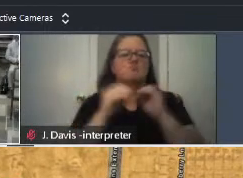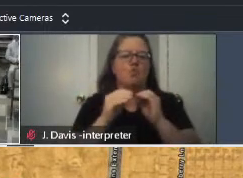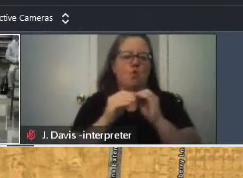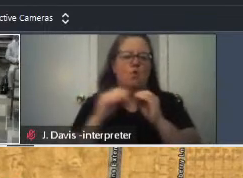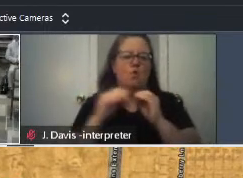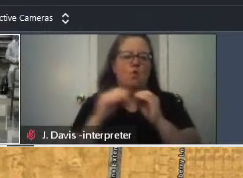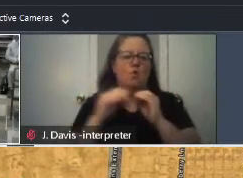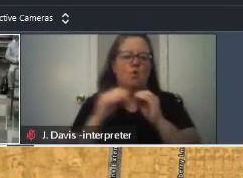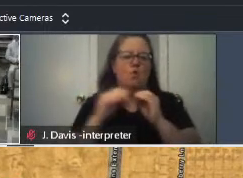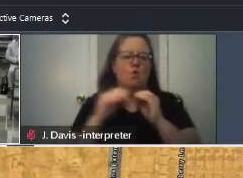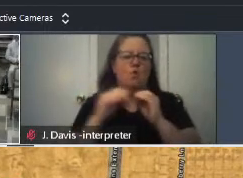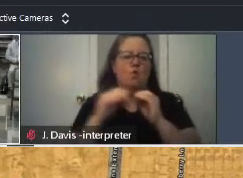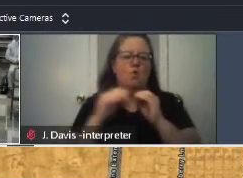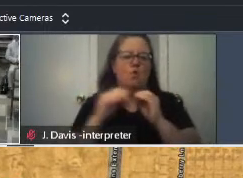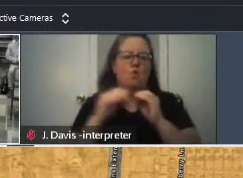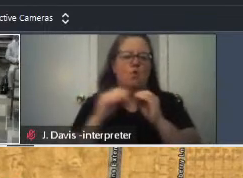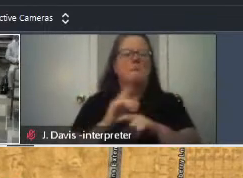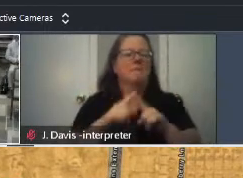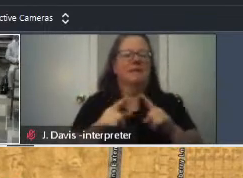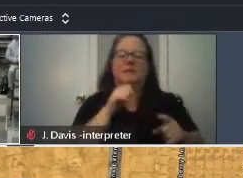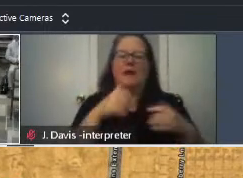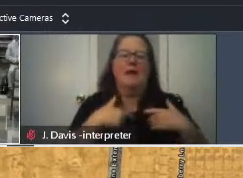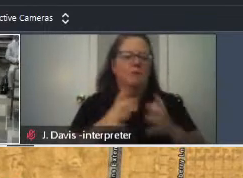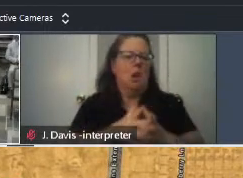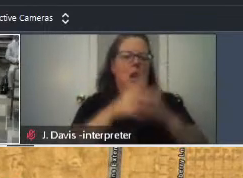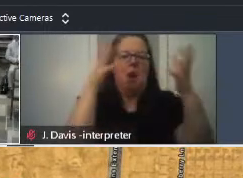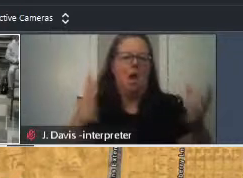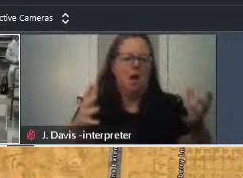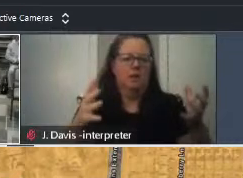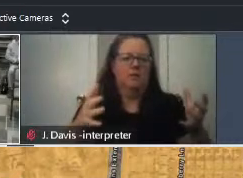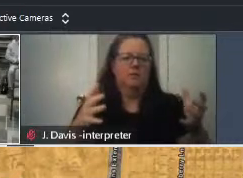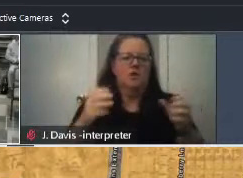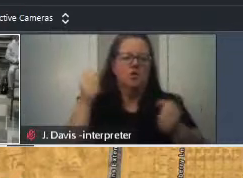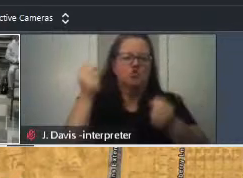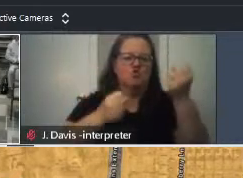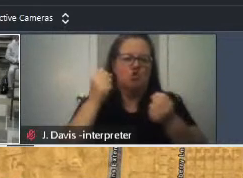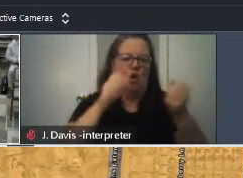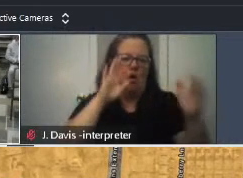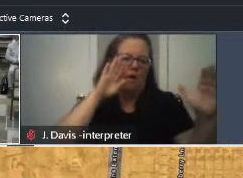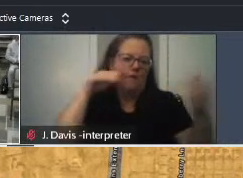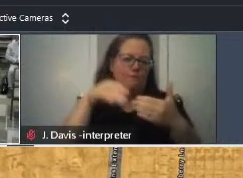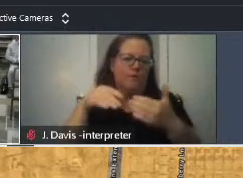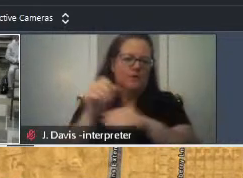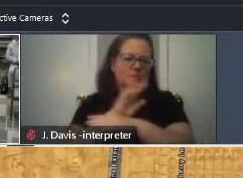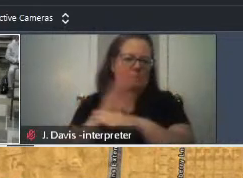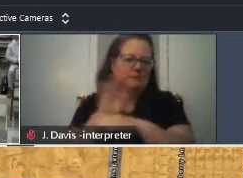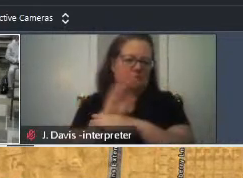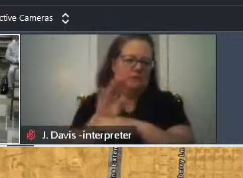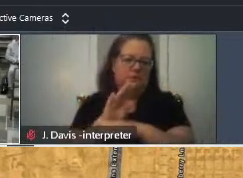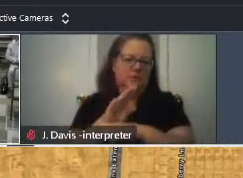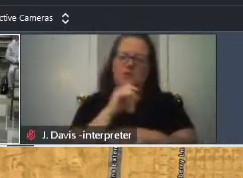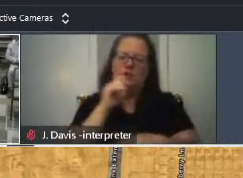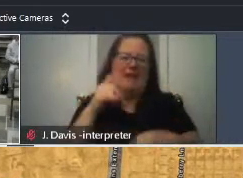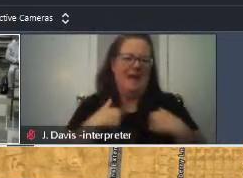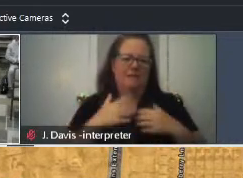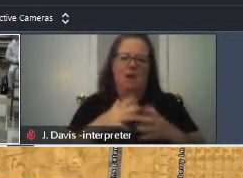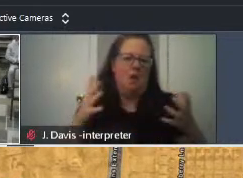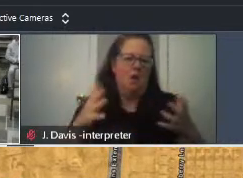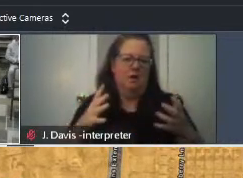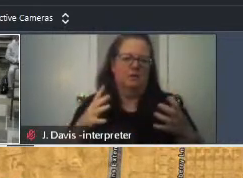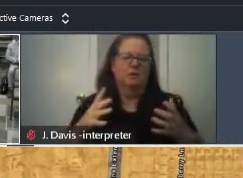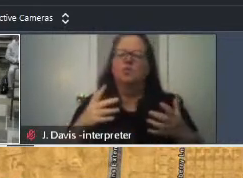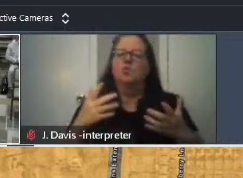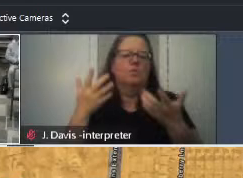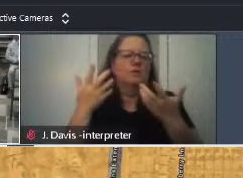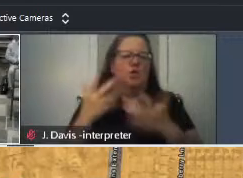of auto-oriented uses, I don't believe that it is the character of this area to take on more of those, but again, we'd